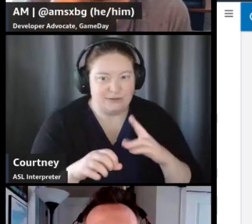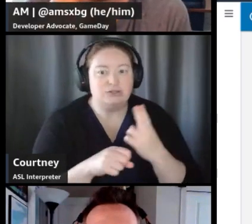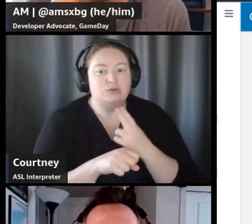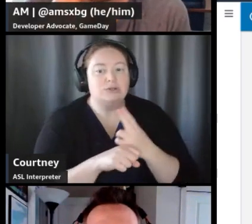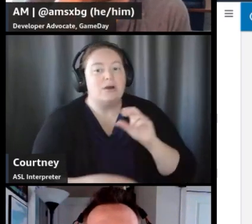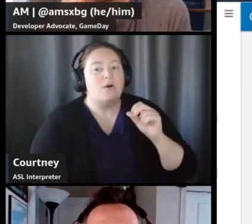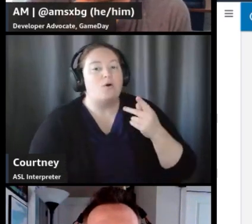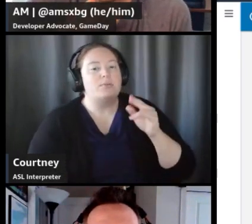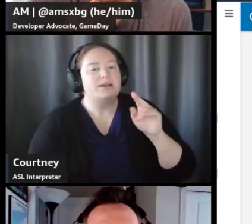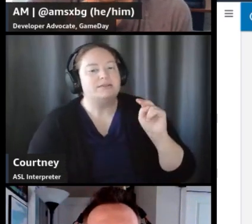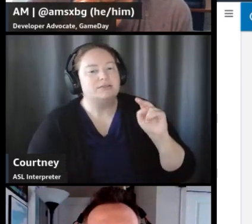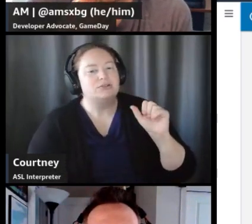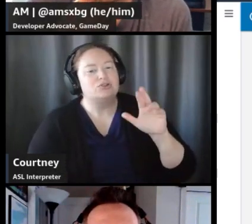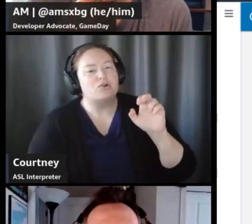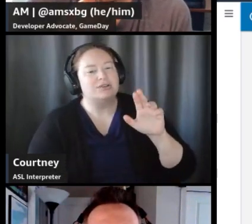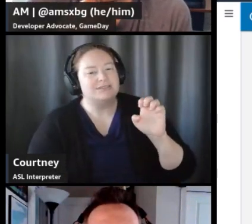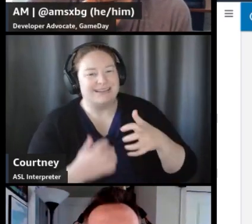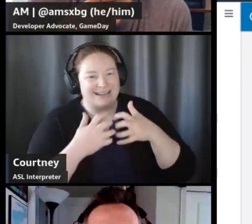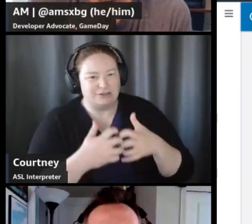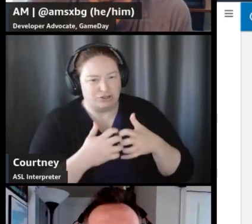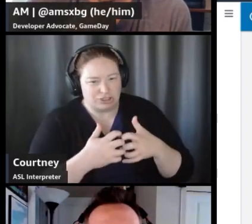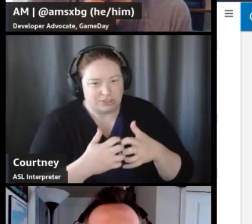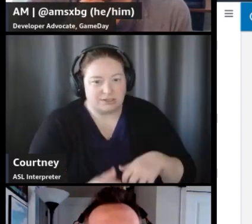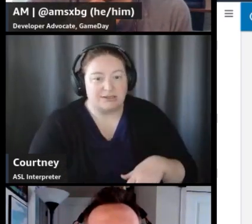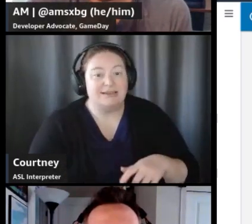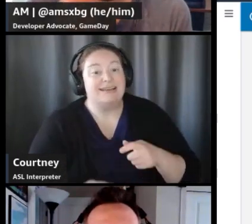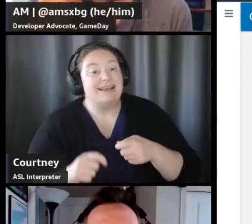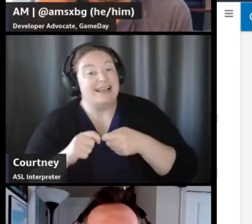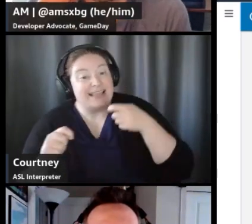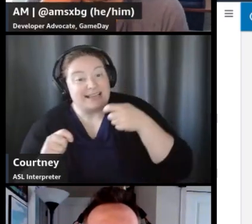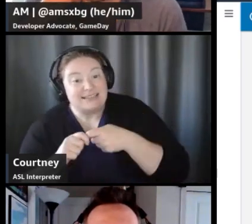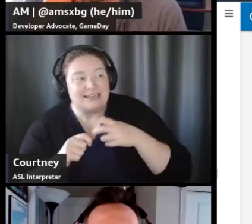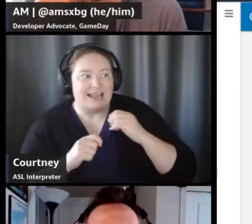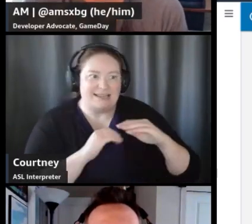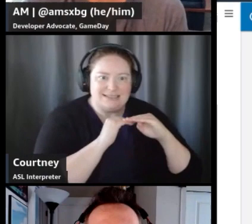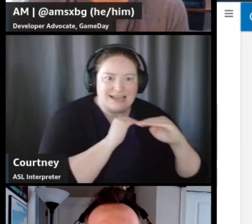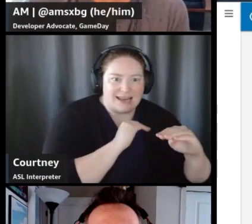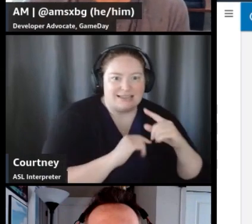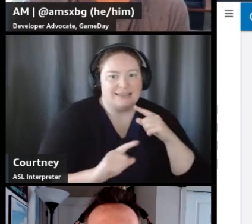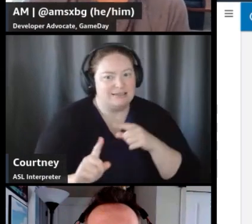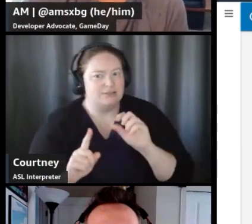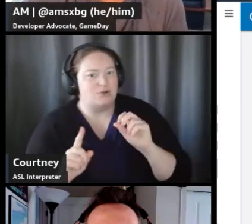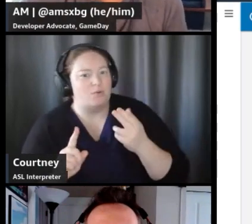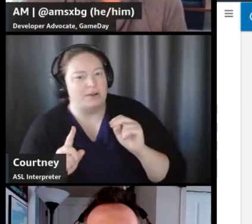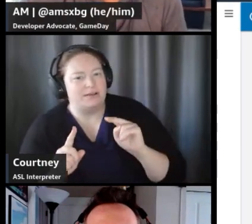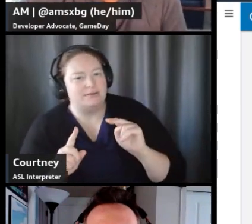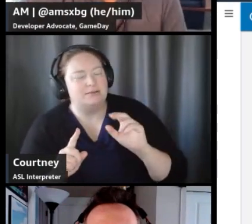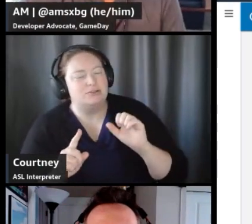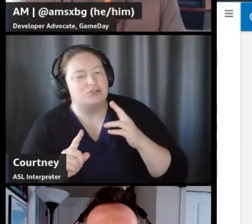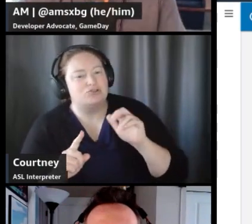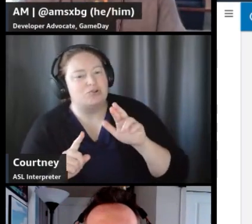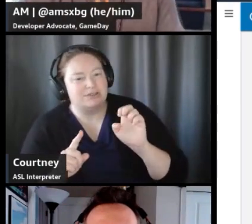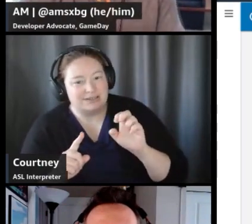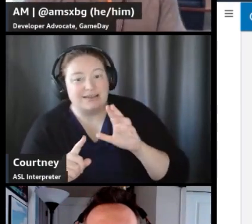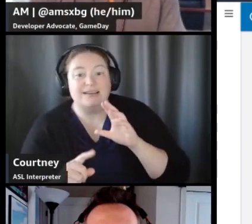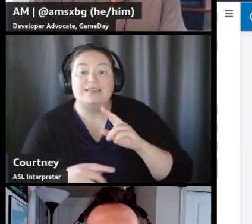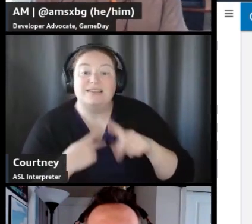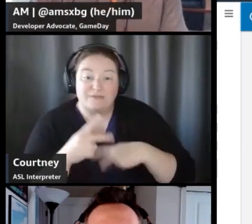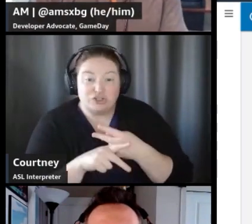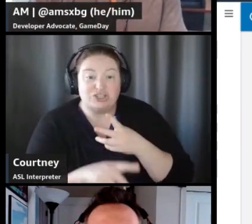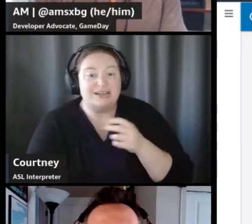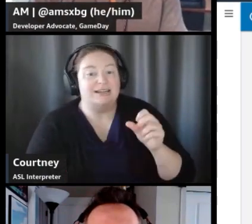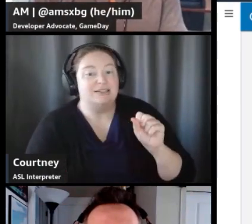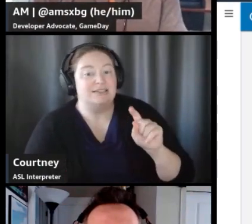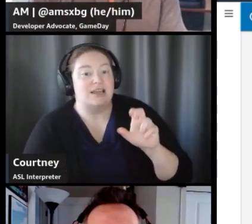like our service provides both Elasticsearch and OpenSearch engine. So this is the OpenSearch engine, and the version and the status of the cluster. This is green, which is